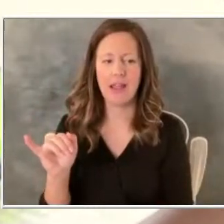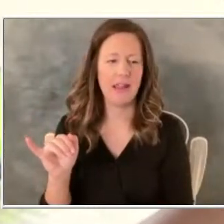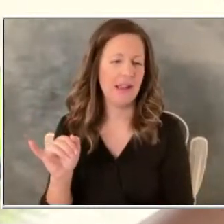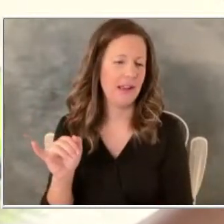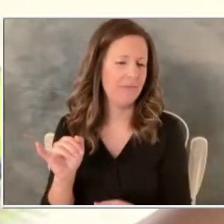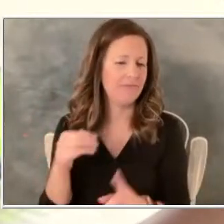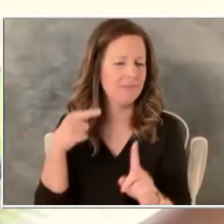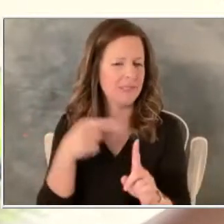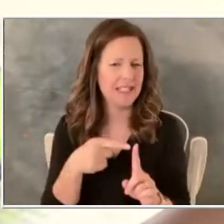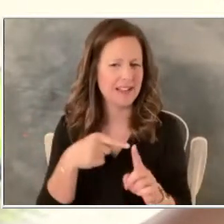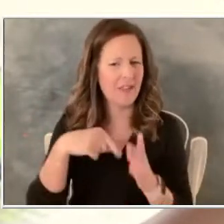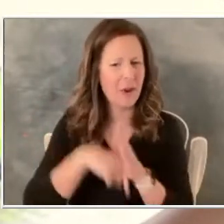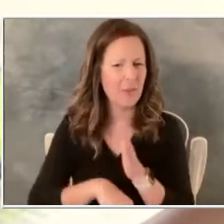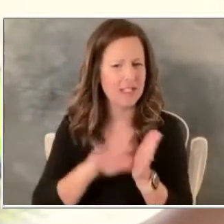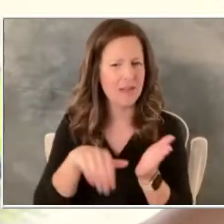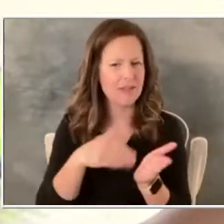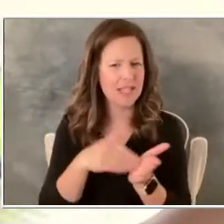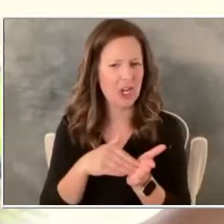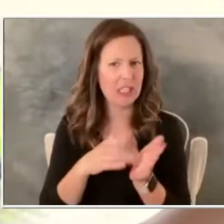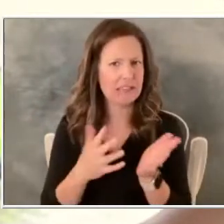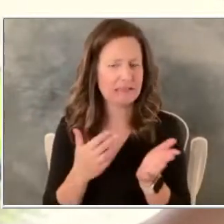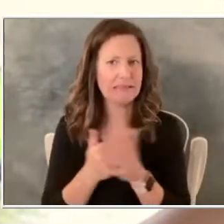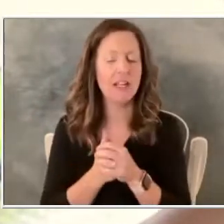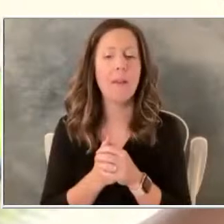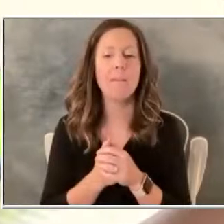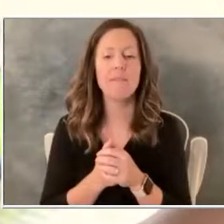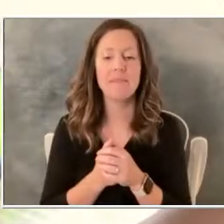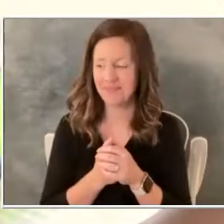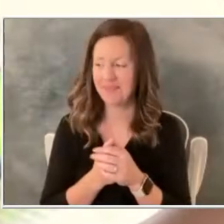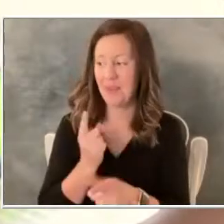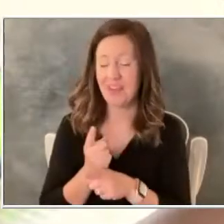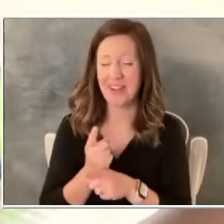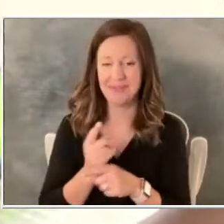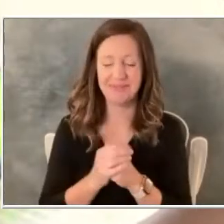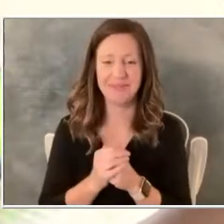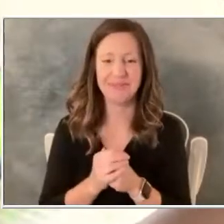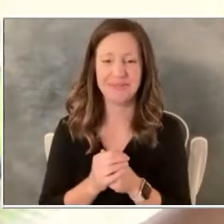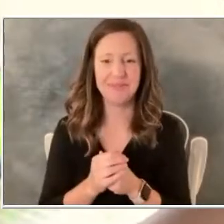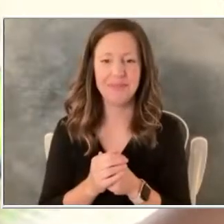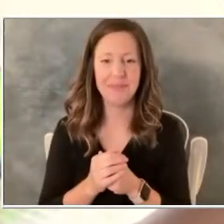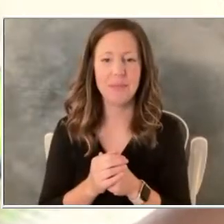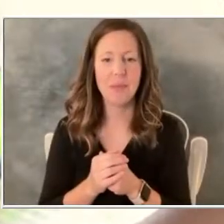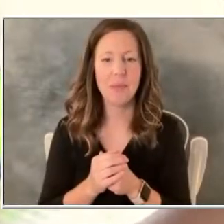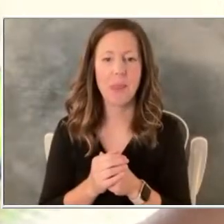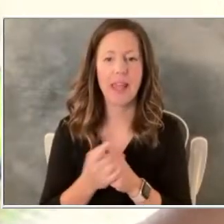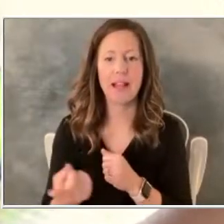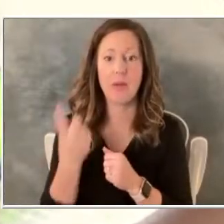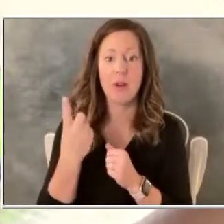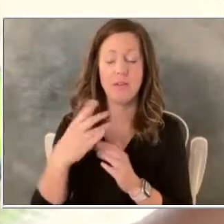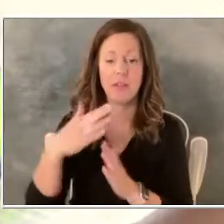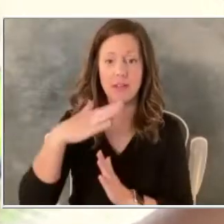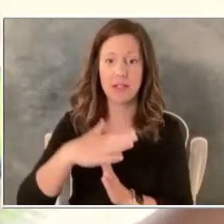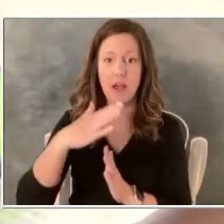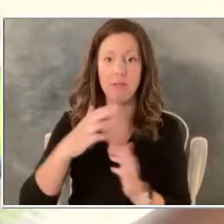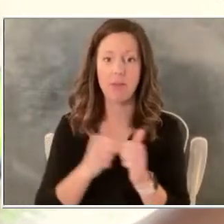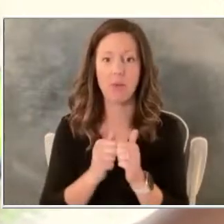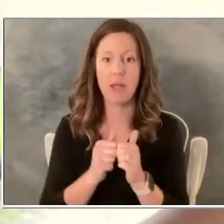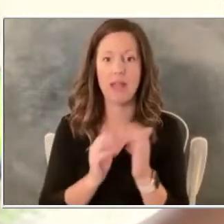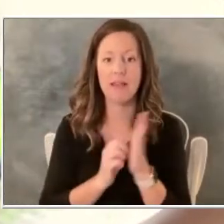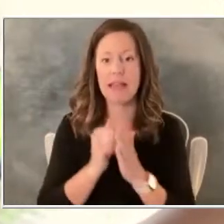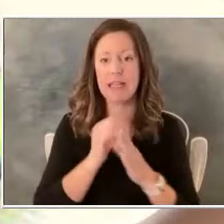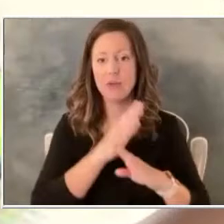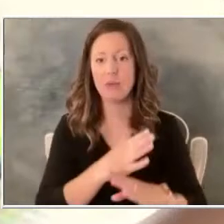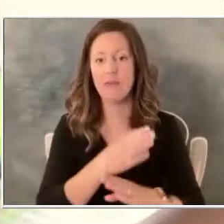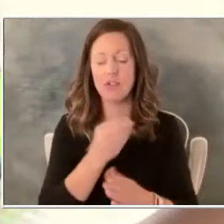designated comprehensive center, is that right? You got Where they're one of the top as far as cancer prevention and